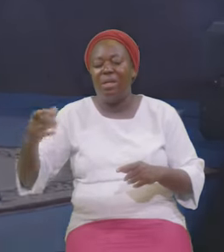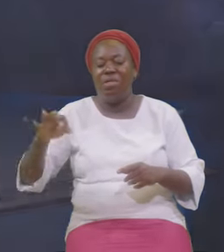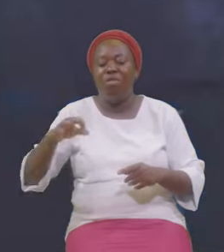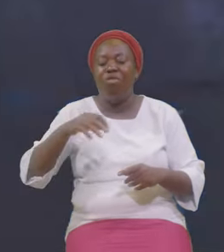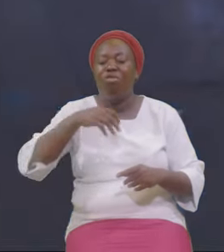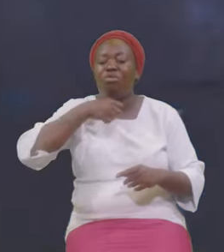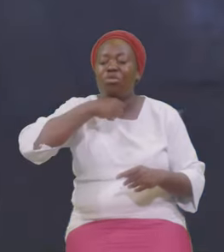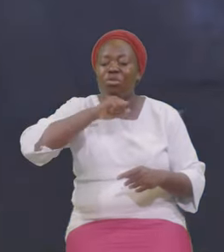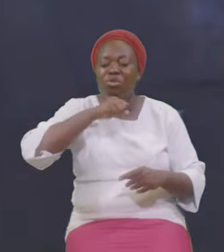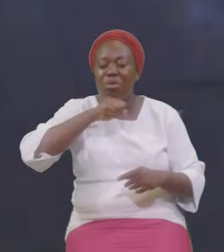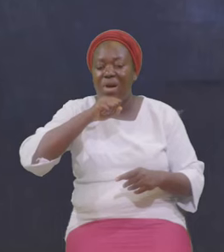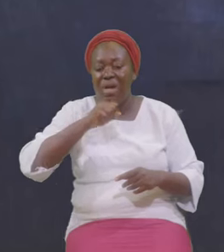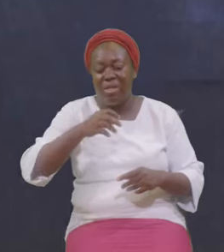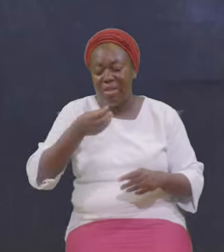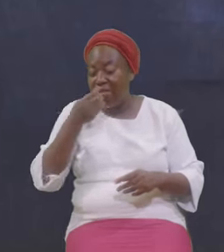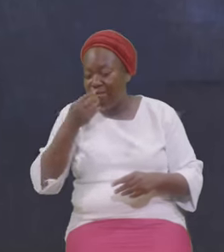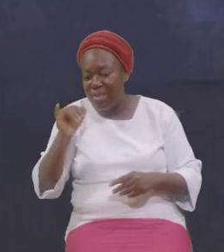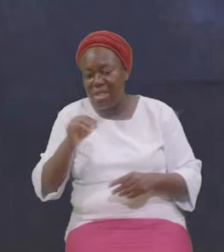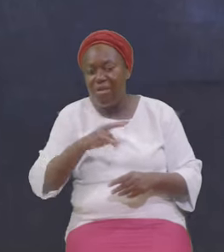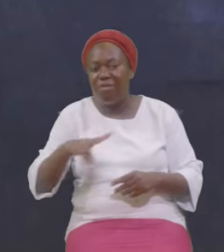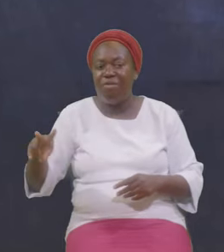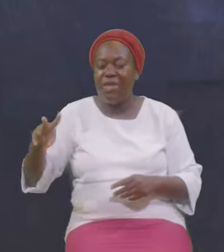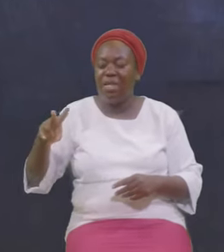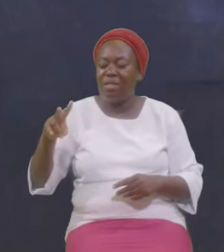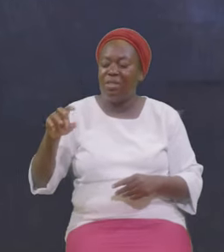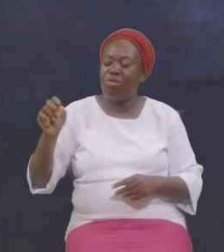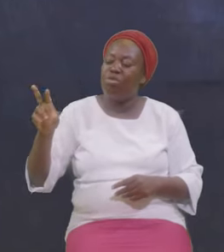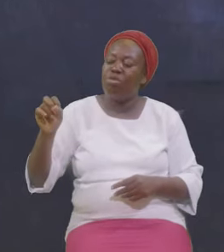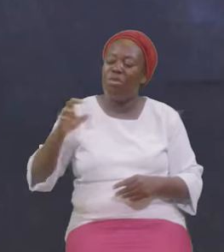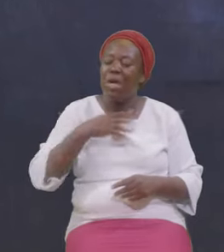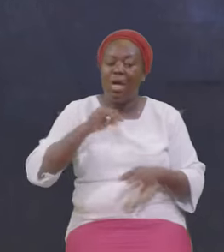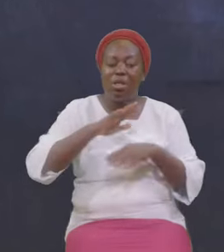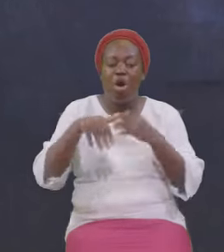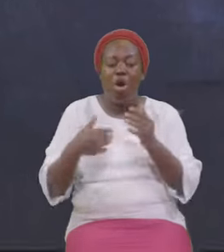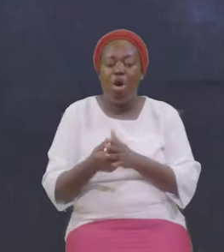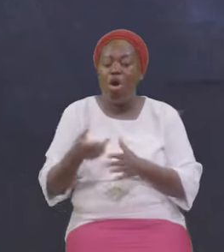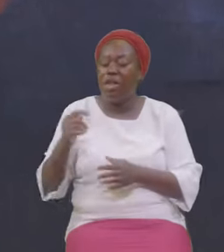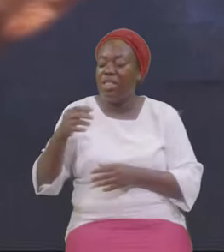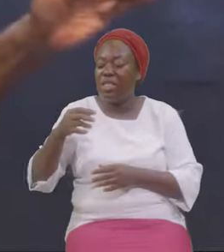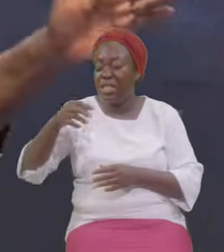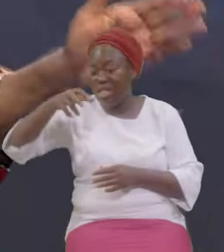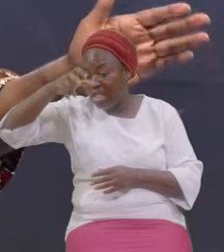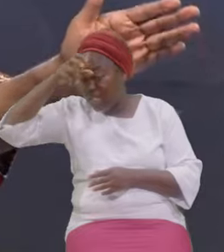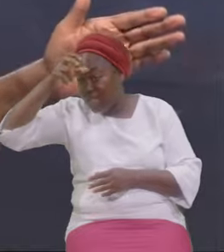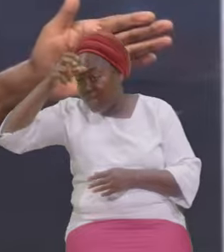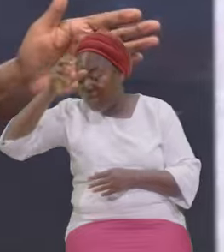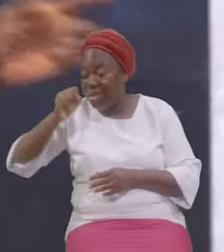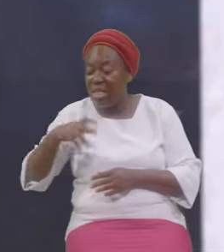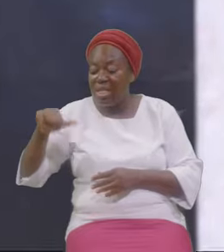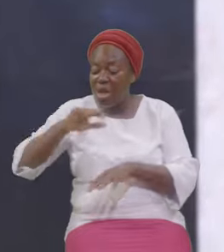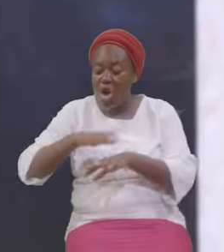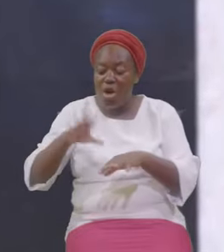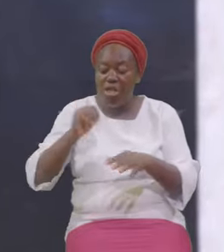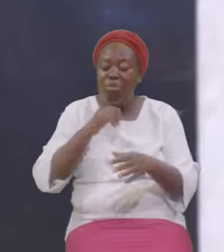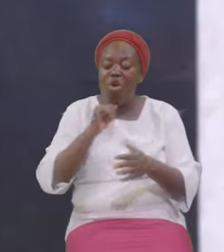Verse 12. In verse 12, and all the devils, he called them unclean spirits. Now